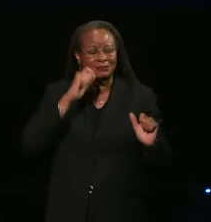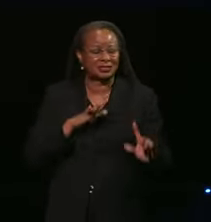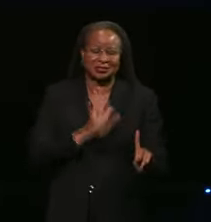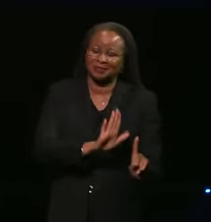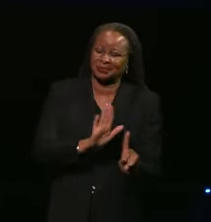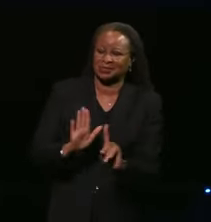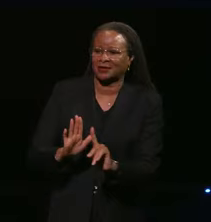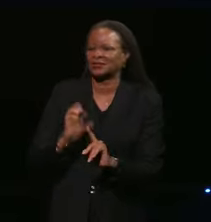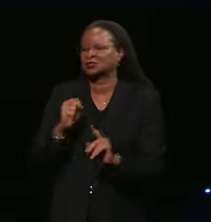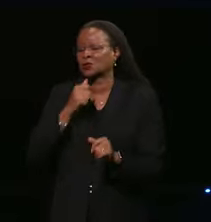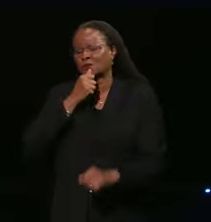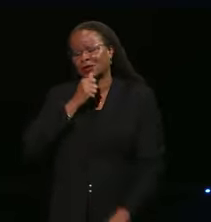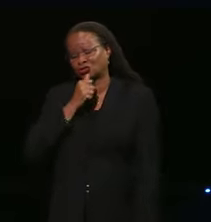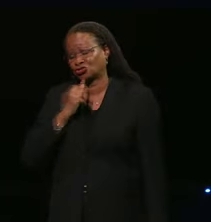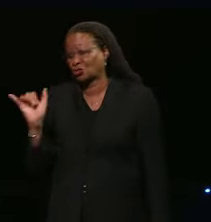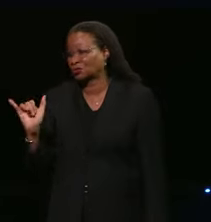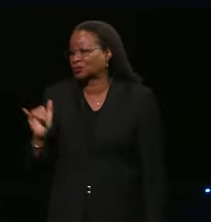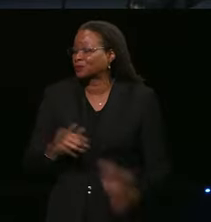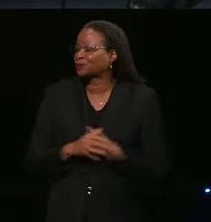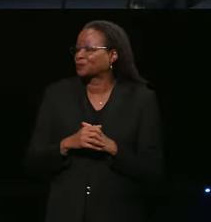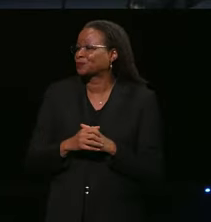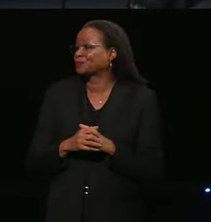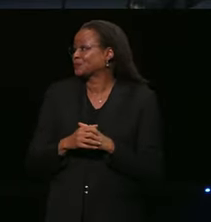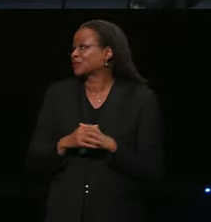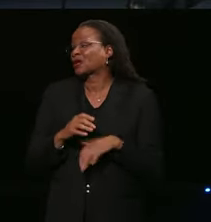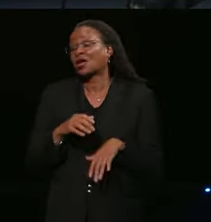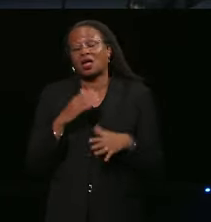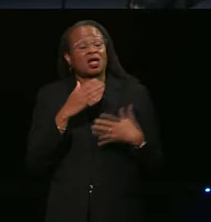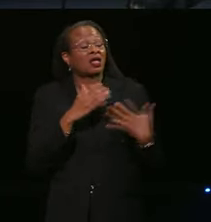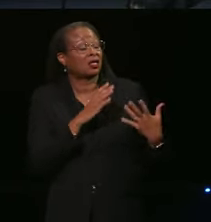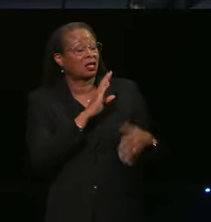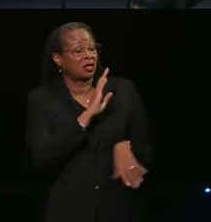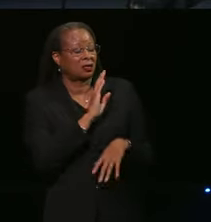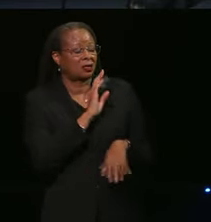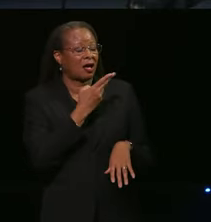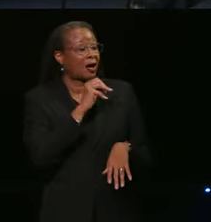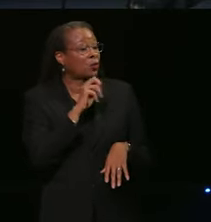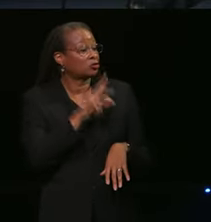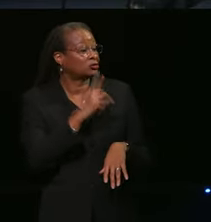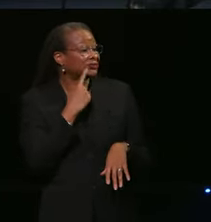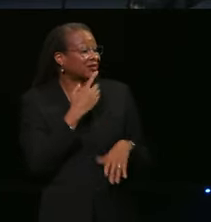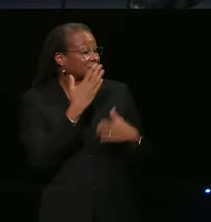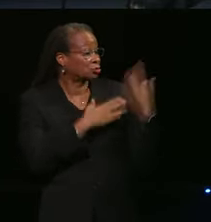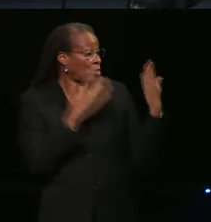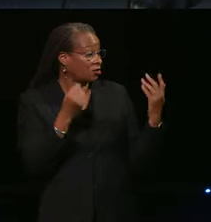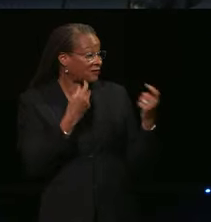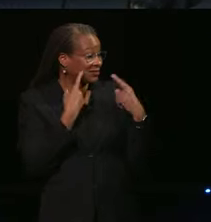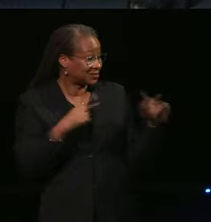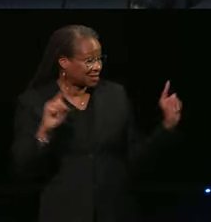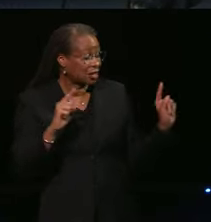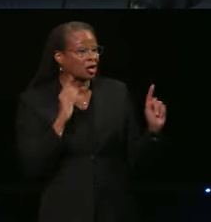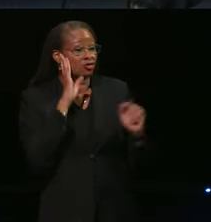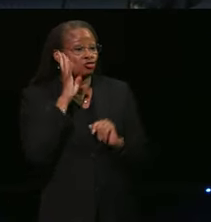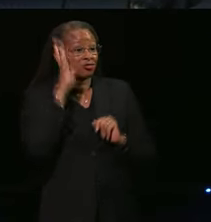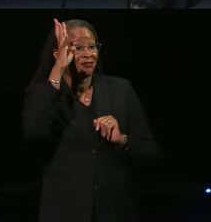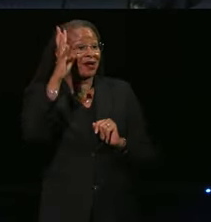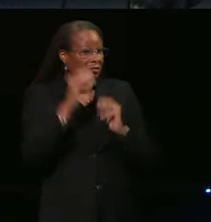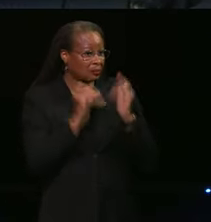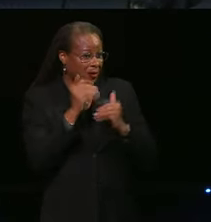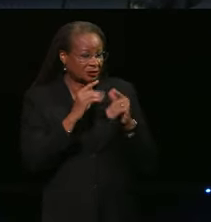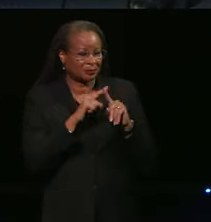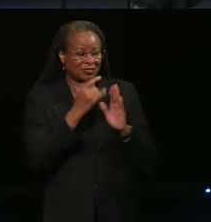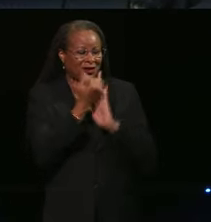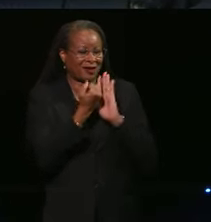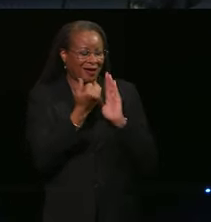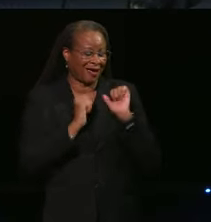amazing. I mean, so patient. So. I mean, that's part of the success too. Is you know, you create this process, but the actors have to